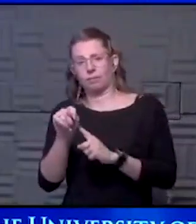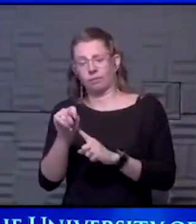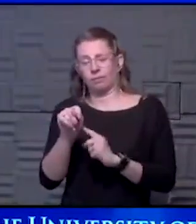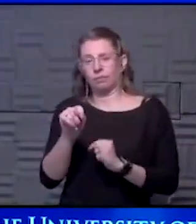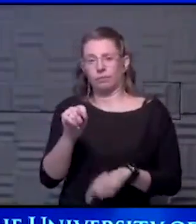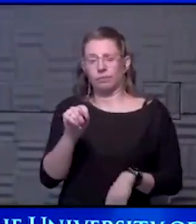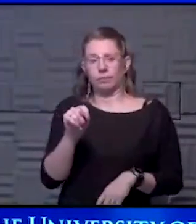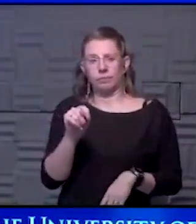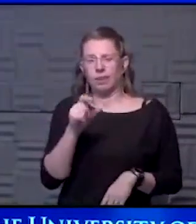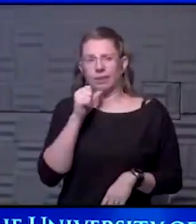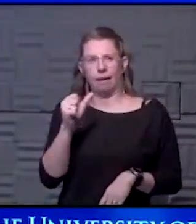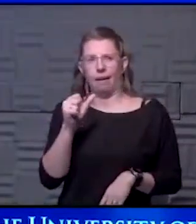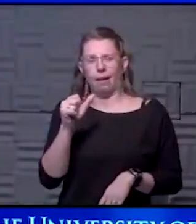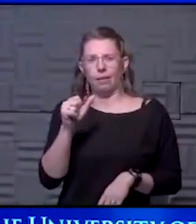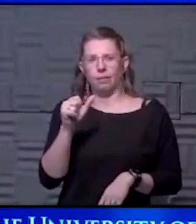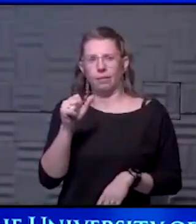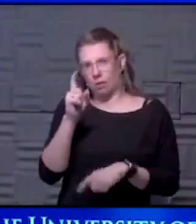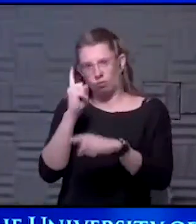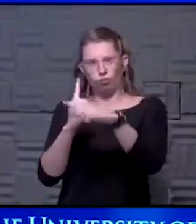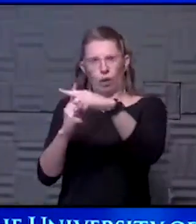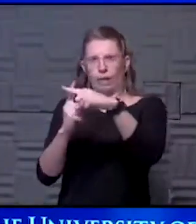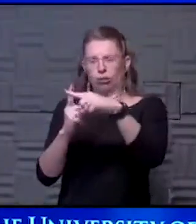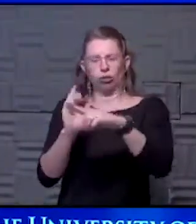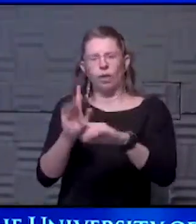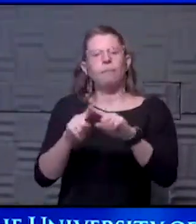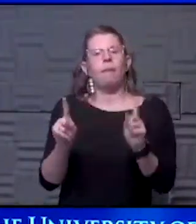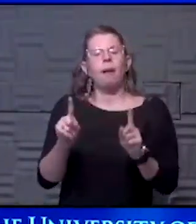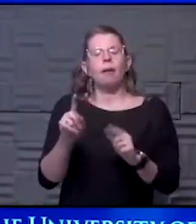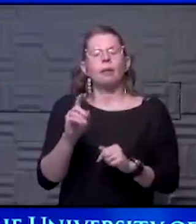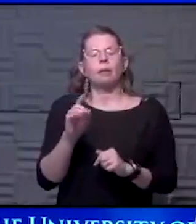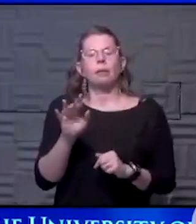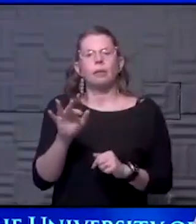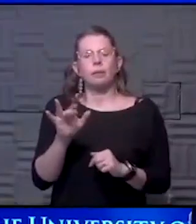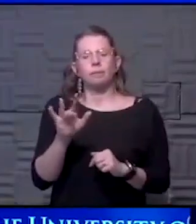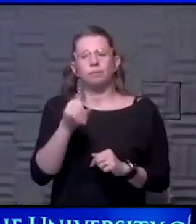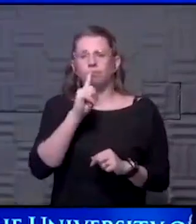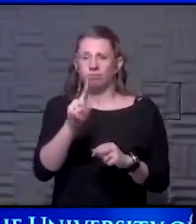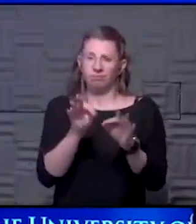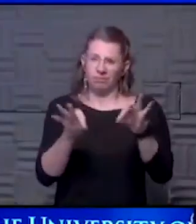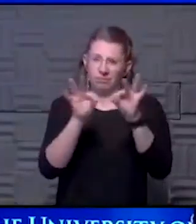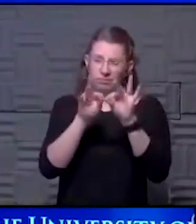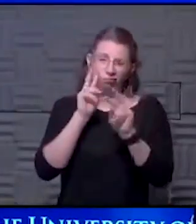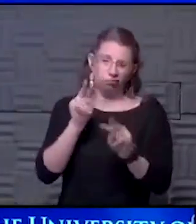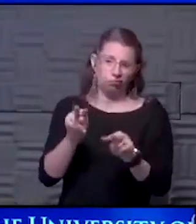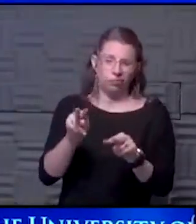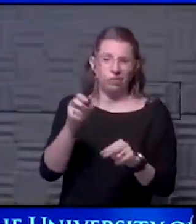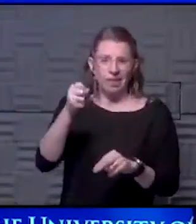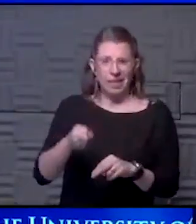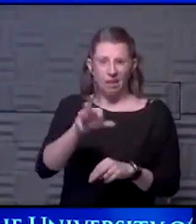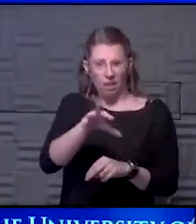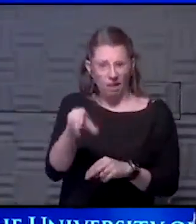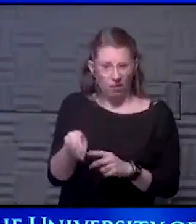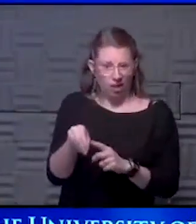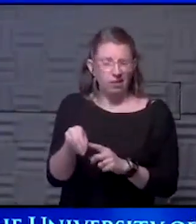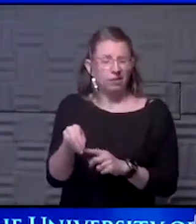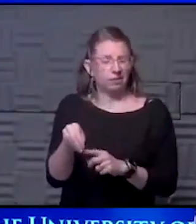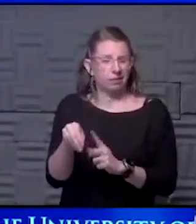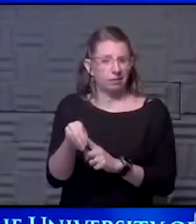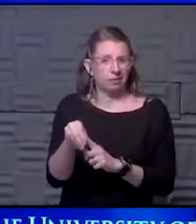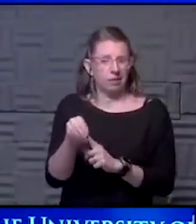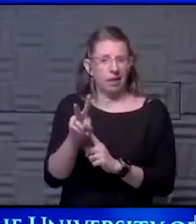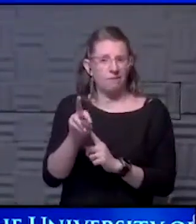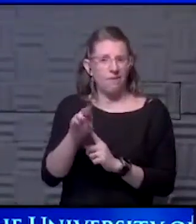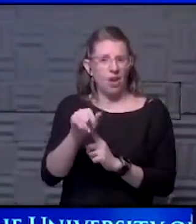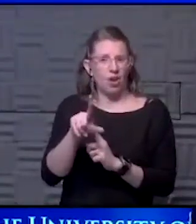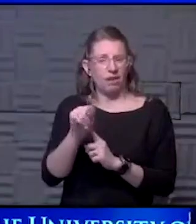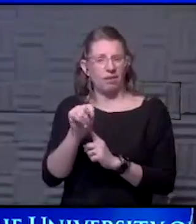the British one, although really important to keep an eye on the South African one, because